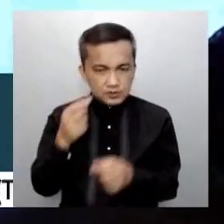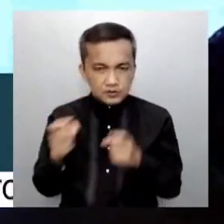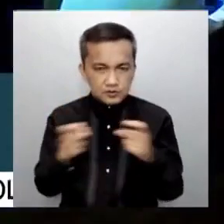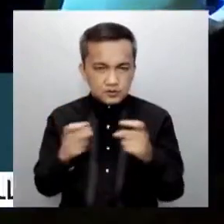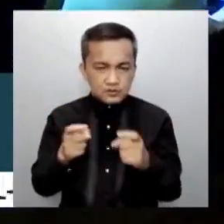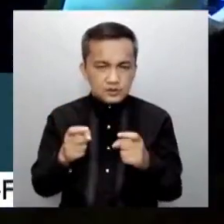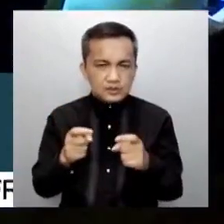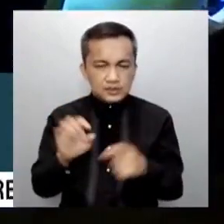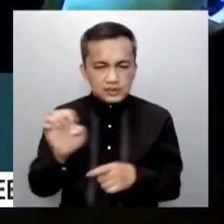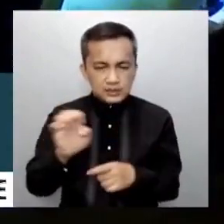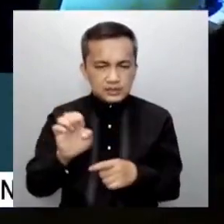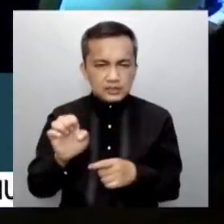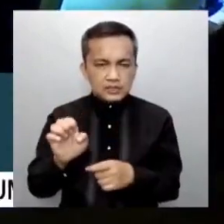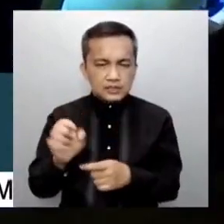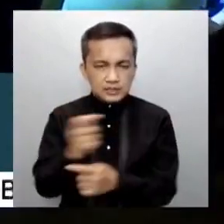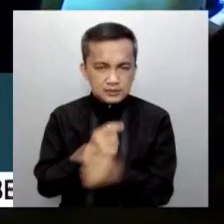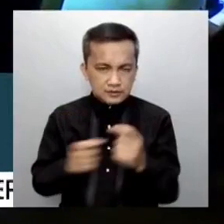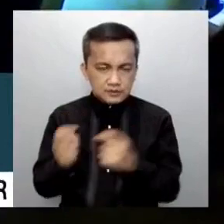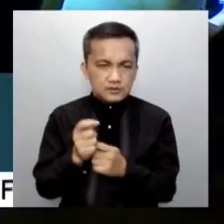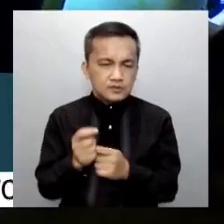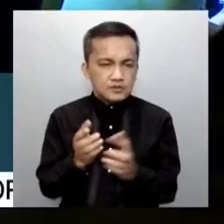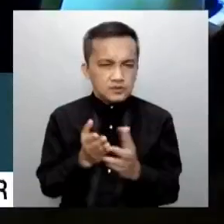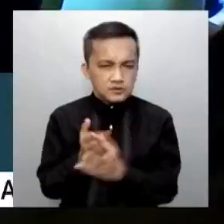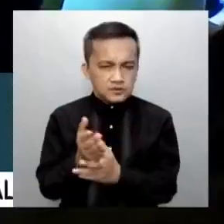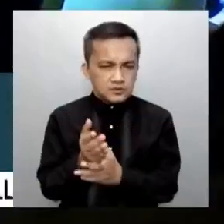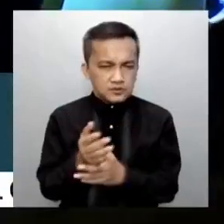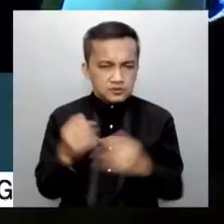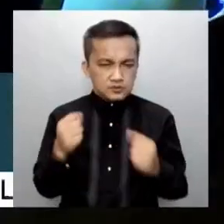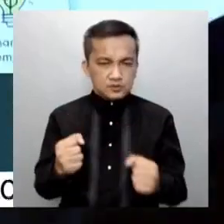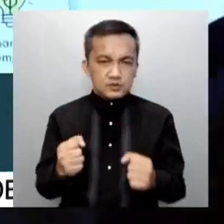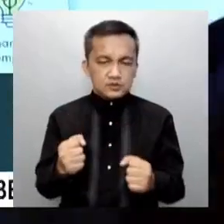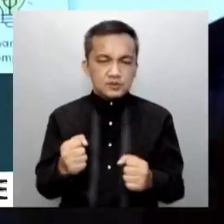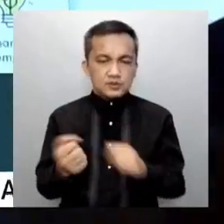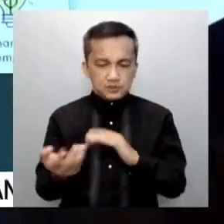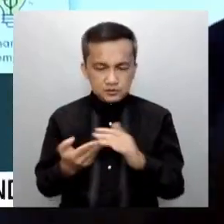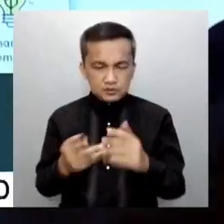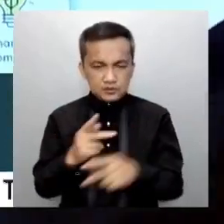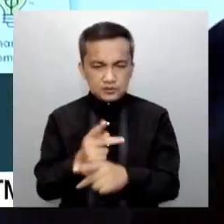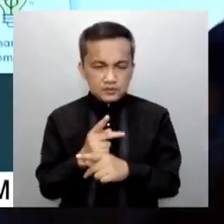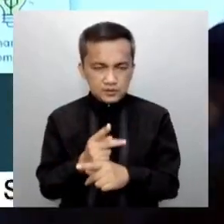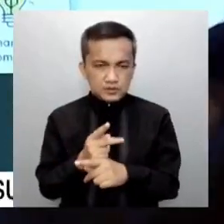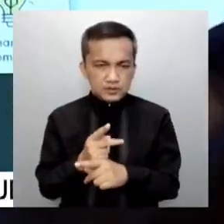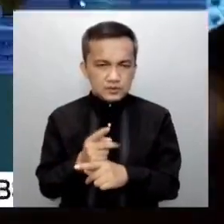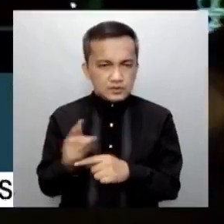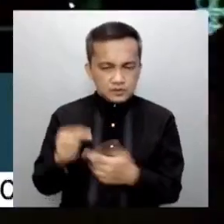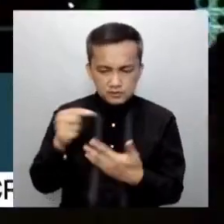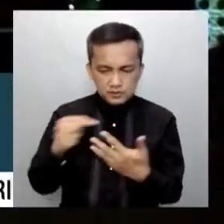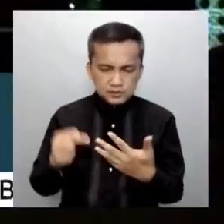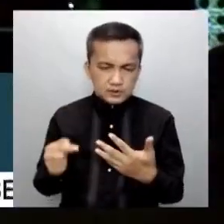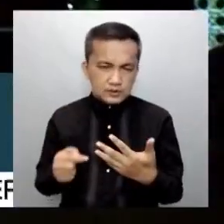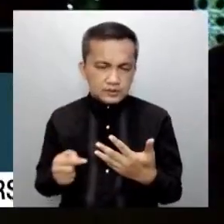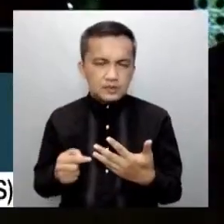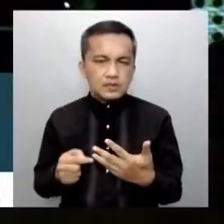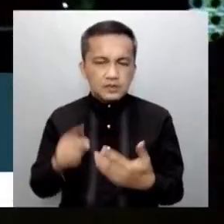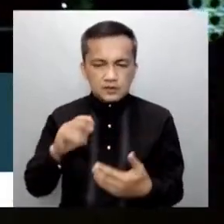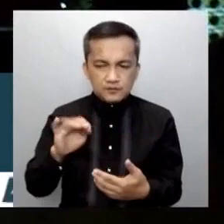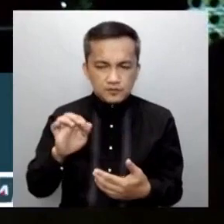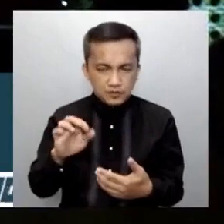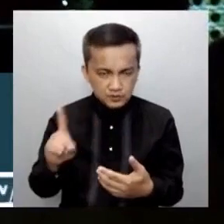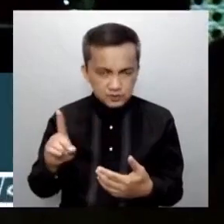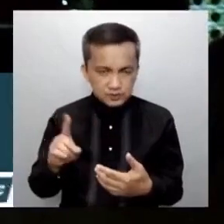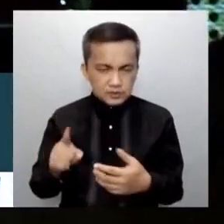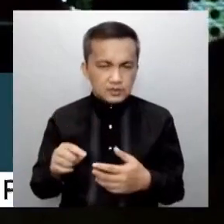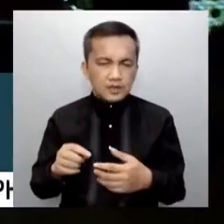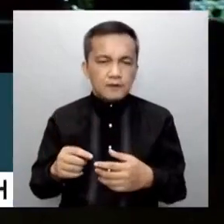commerce transactions to strengthen consumer protection against fraud and other illicit activities and promote fair competition